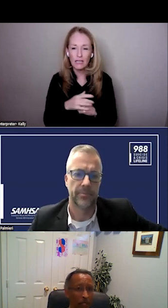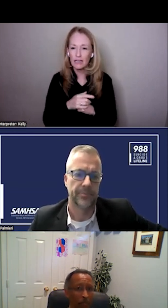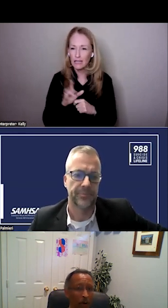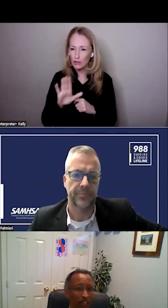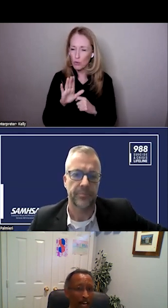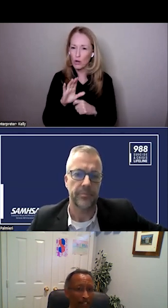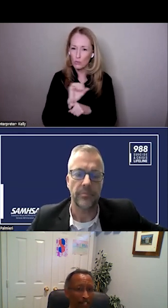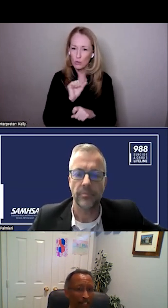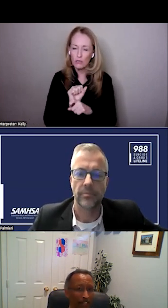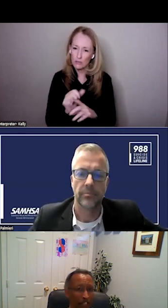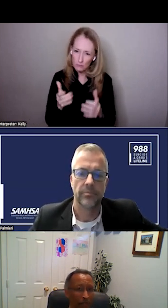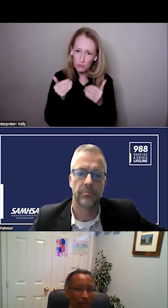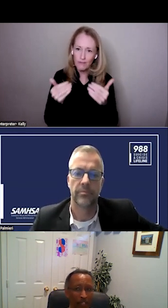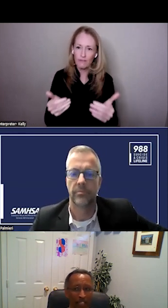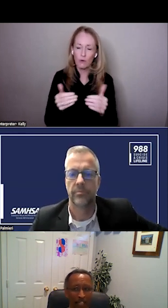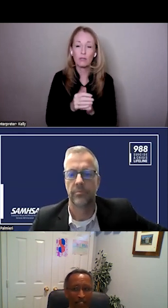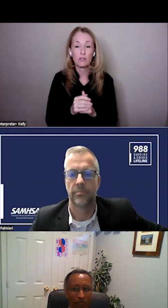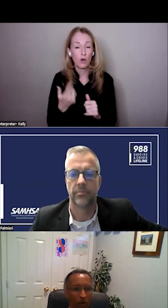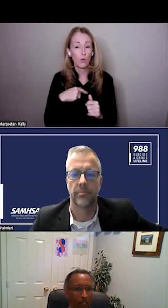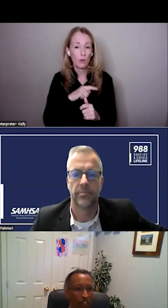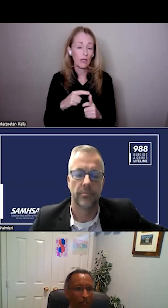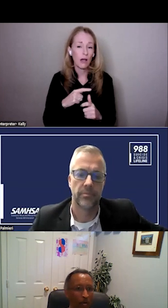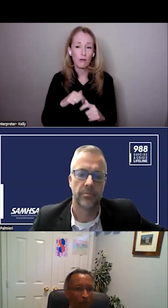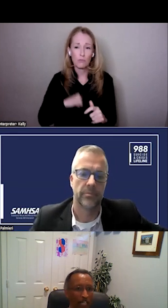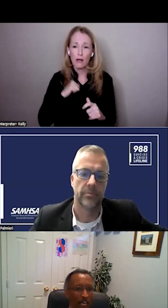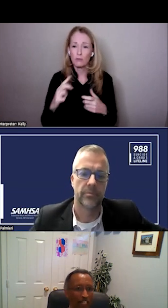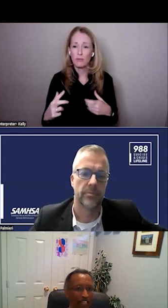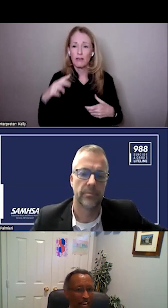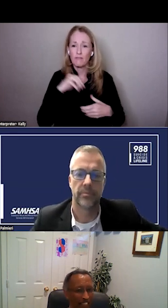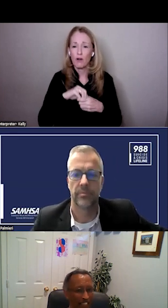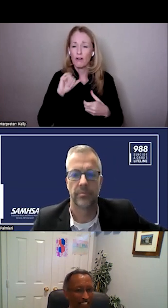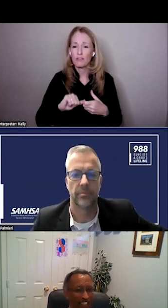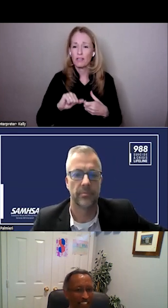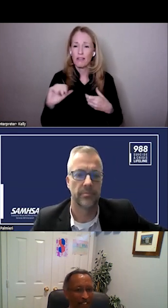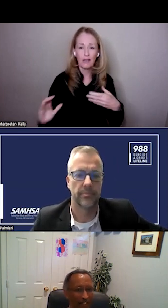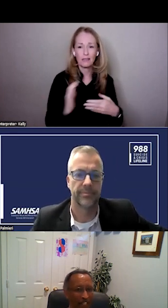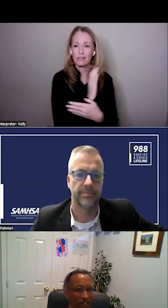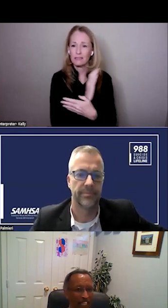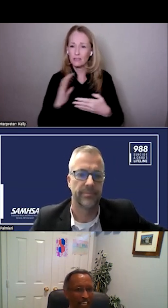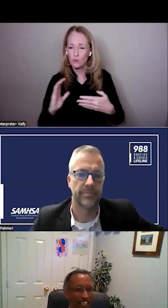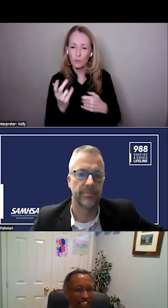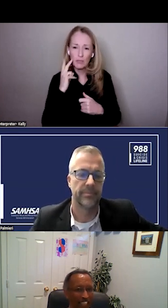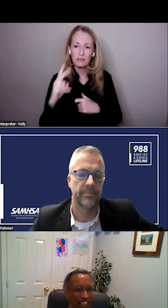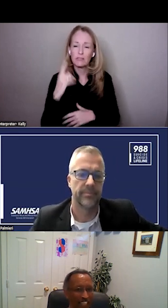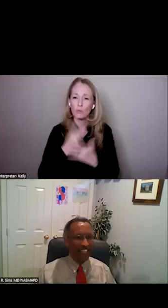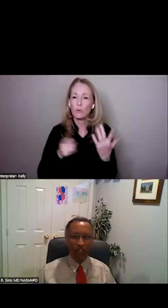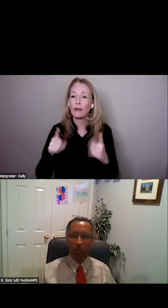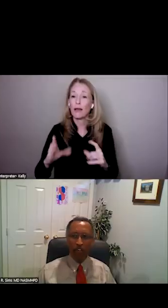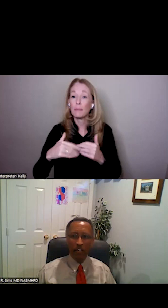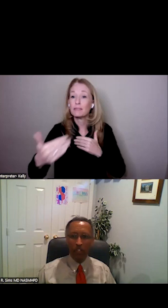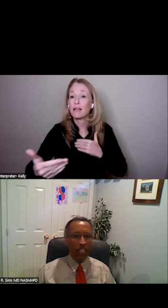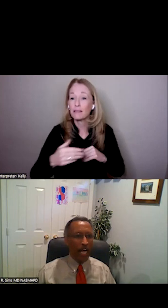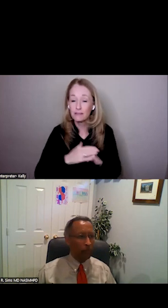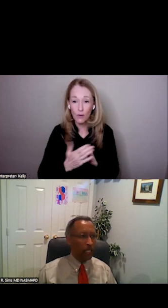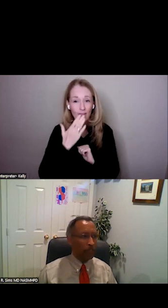honored to be a part of that continuum and look forward to where we head next. So thank you again. Now let's move